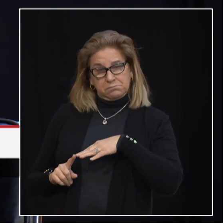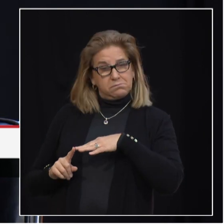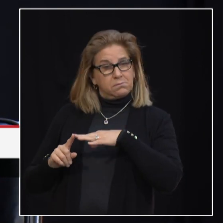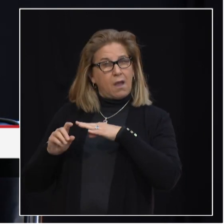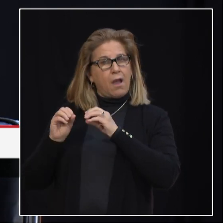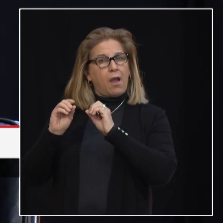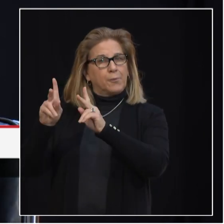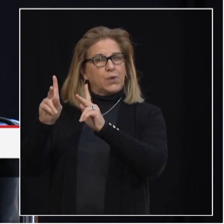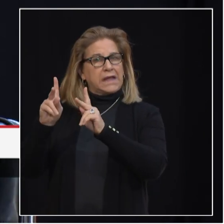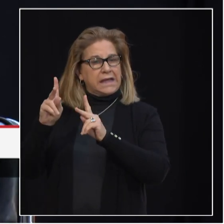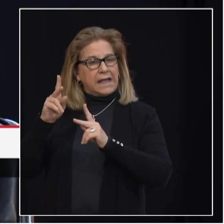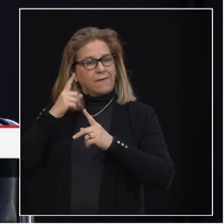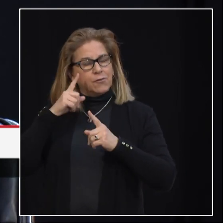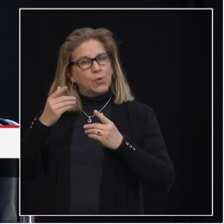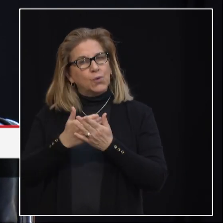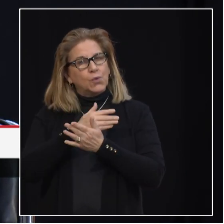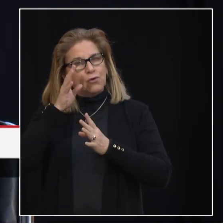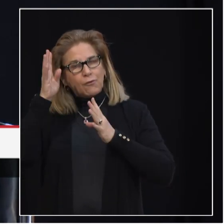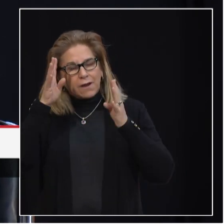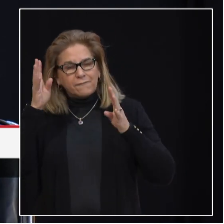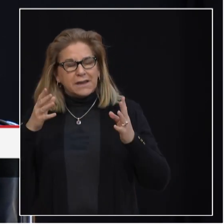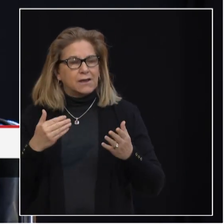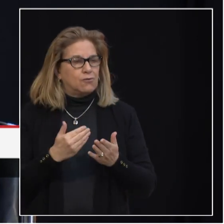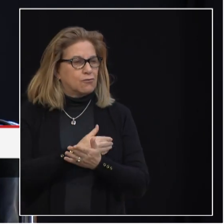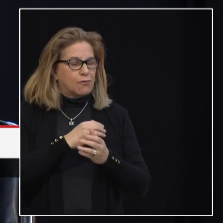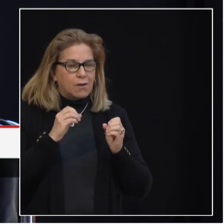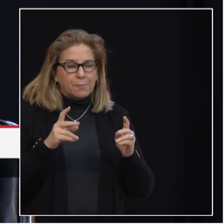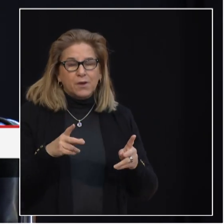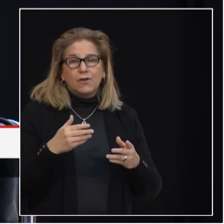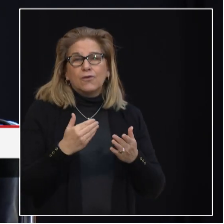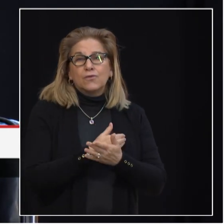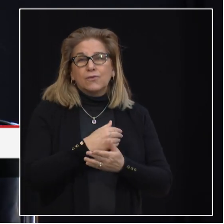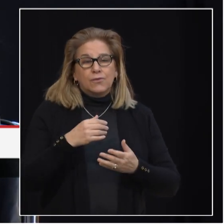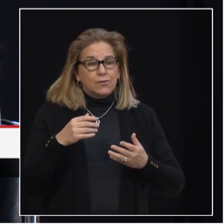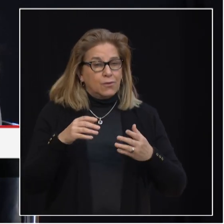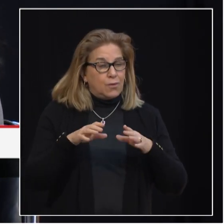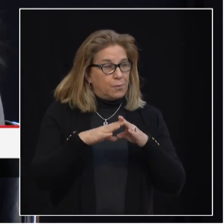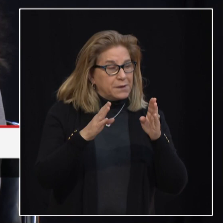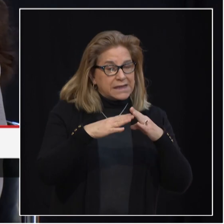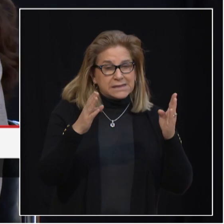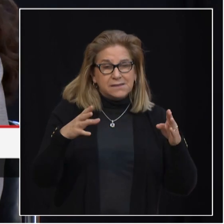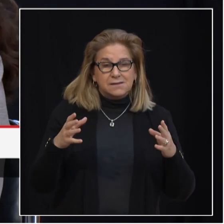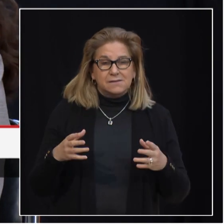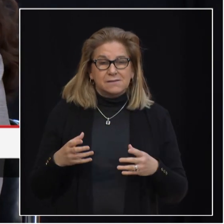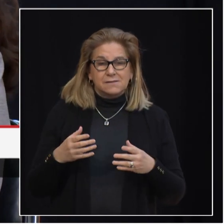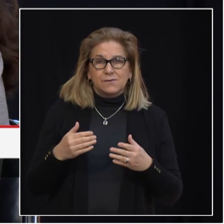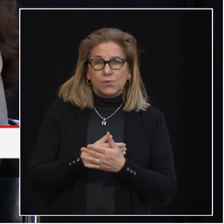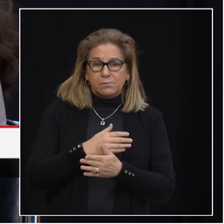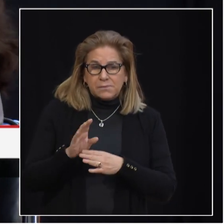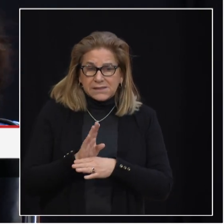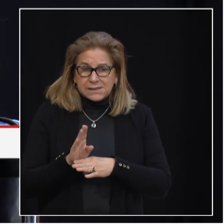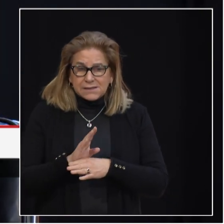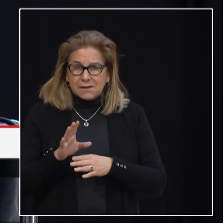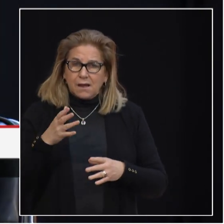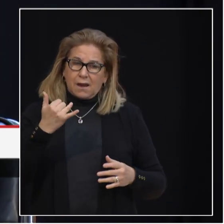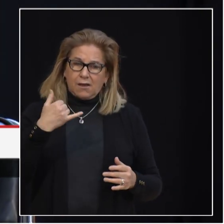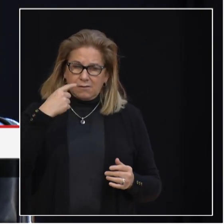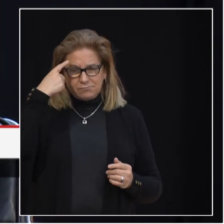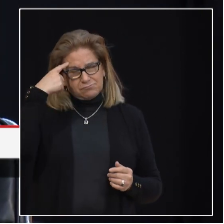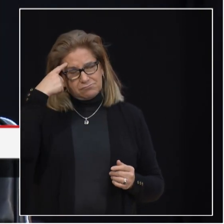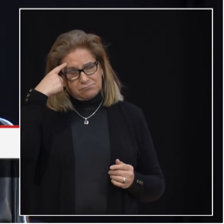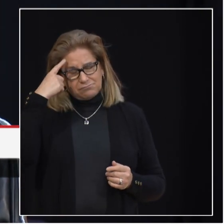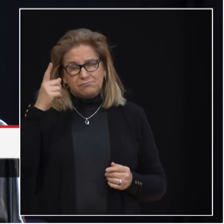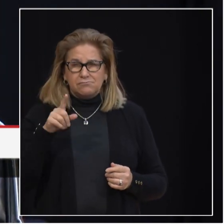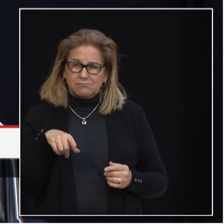our cities and our spaces. So remember that in the context of the challenges that I'm about to talk about. But the themes